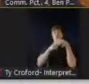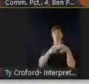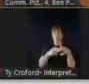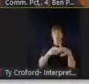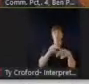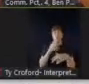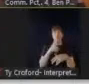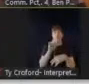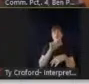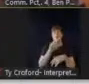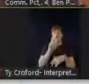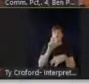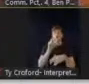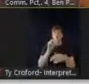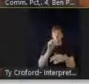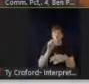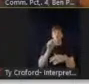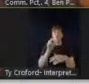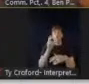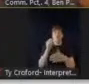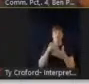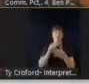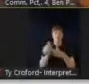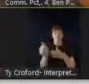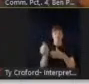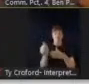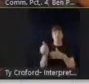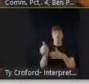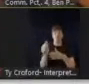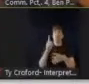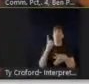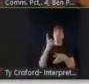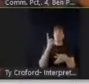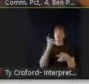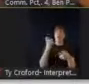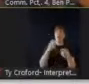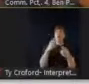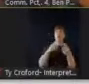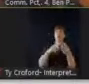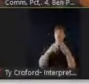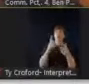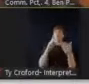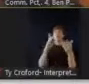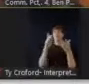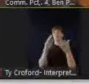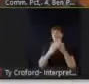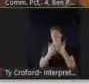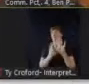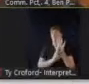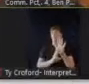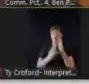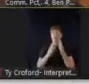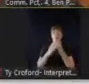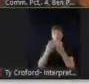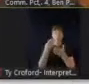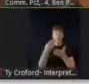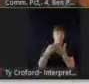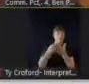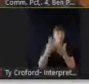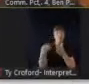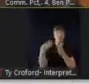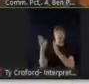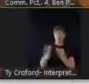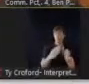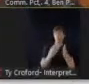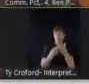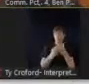our previous $100,000. You had asked about the city of Waco and what they had funded and what they planned on funding. They